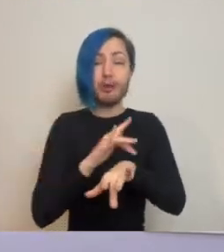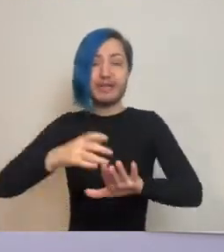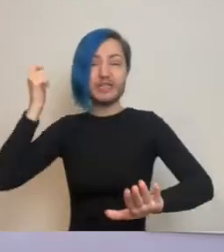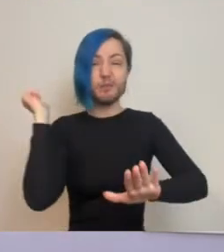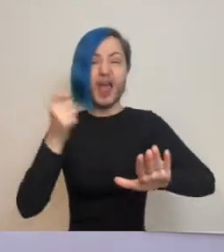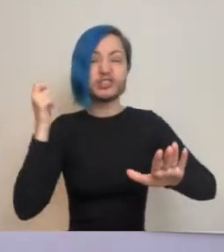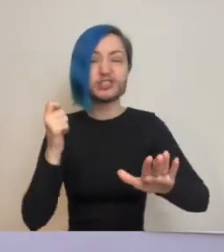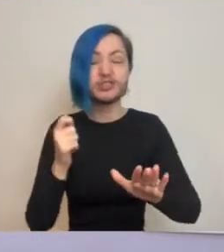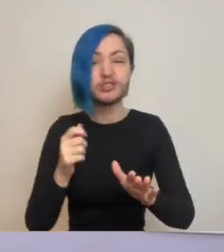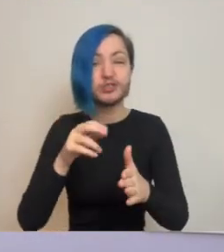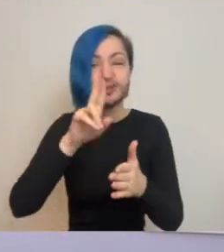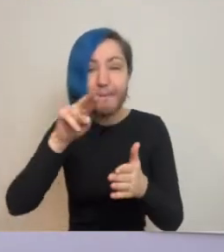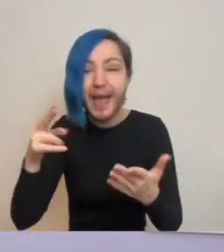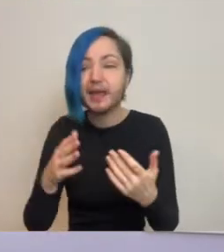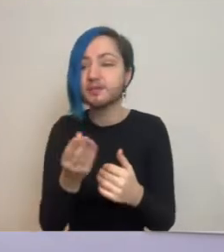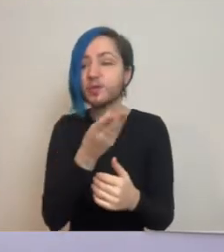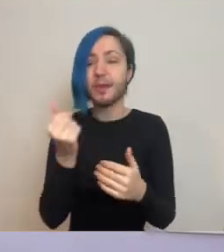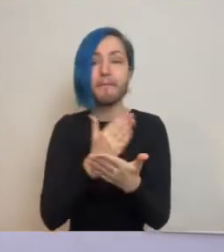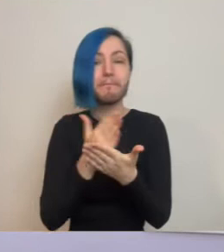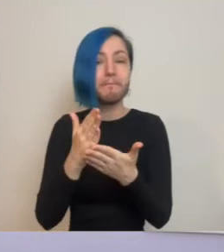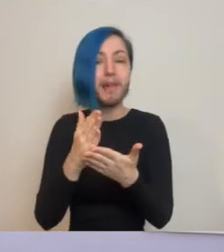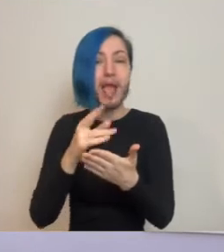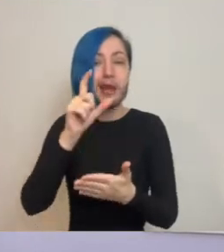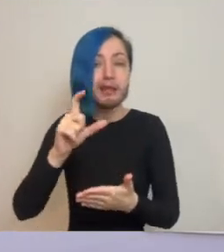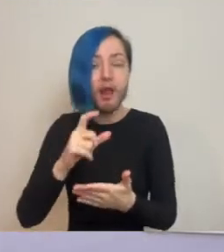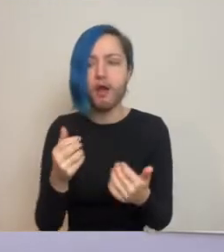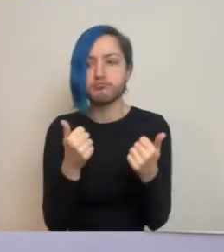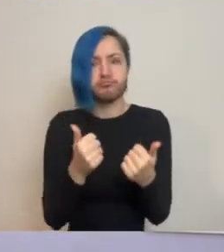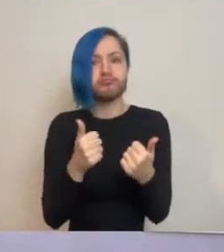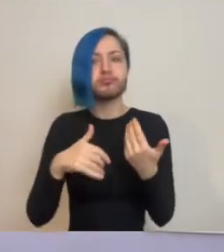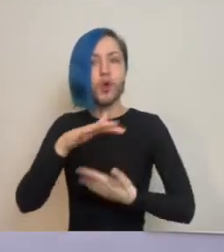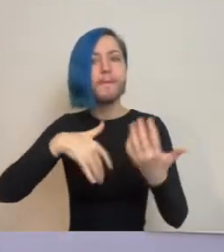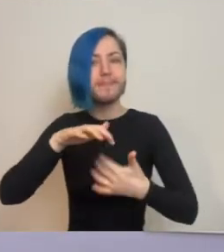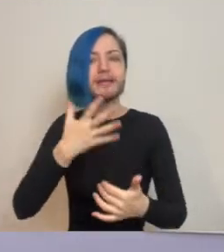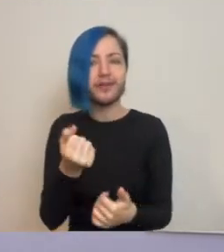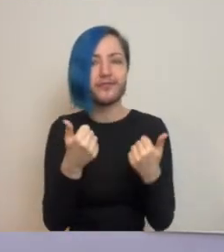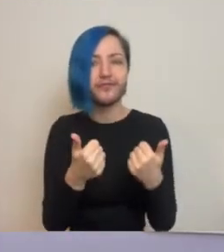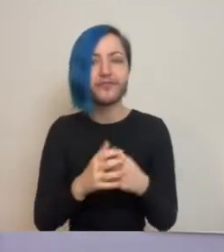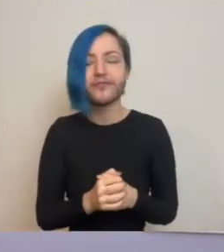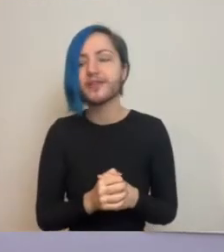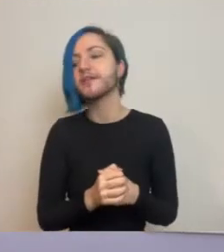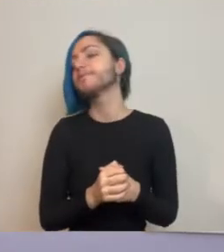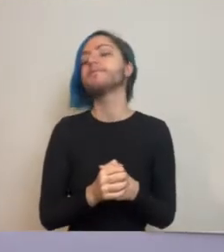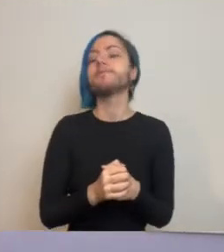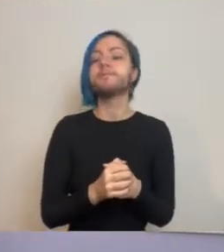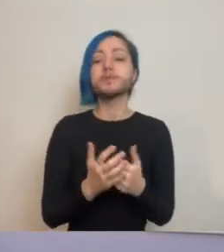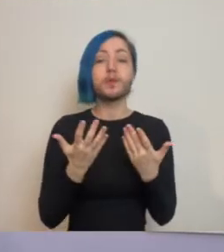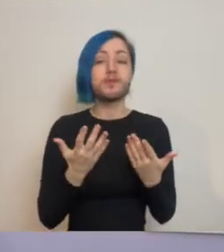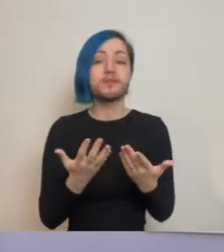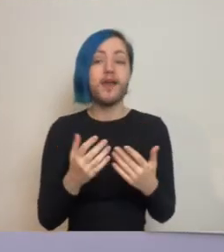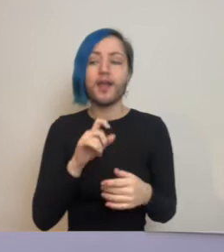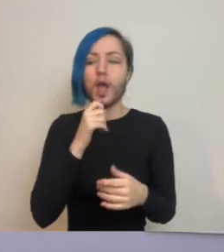on here. There's some like plain bits of colour. These are all really good to mix into your collages. But I'm going to show you to begin with